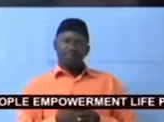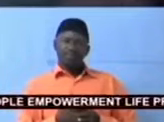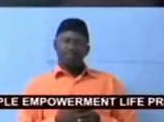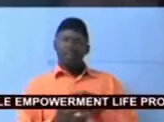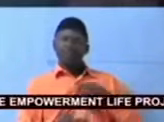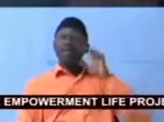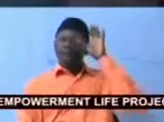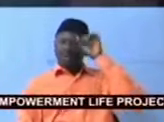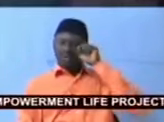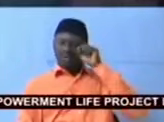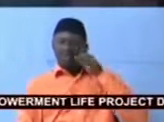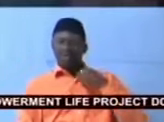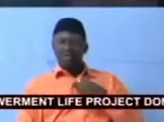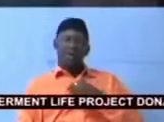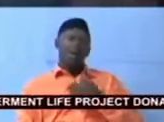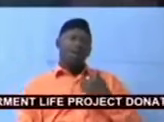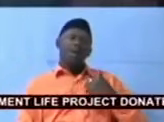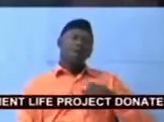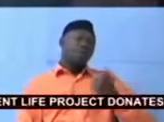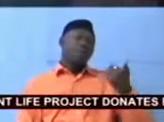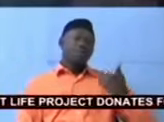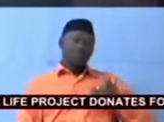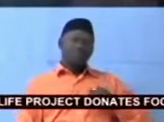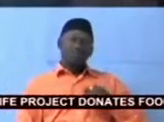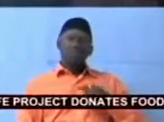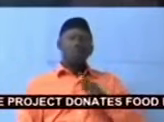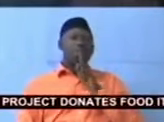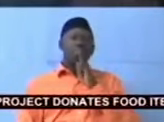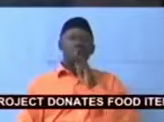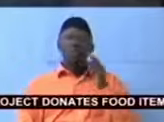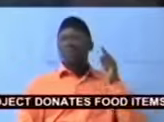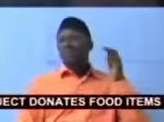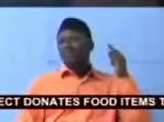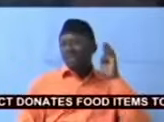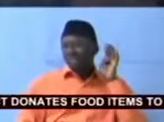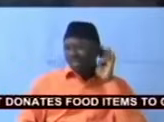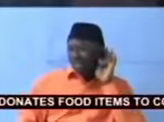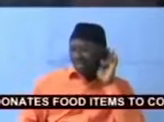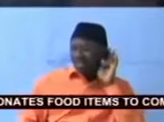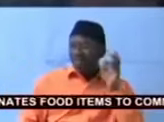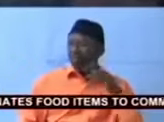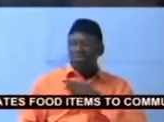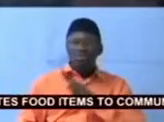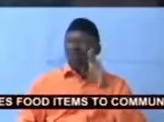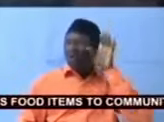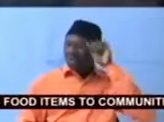these legal terms, but then apparently that was what happened.